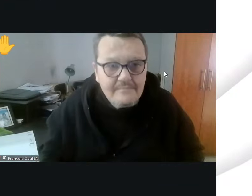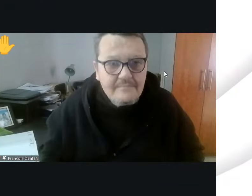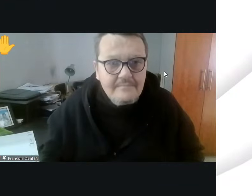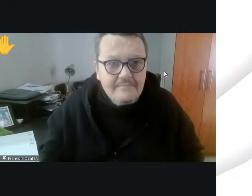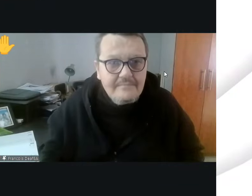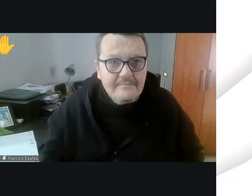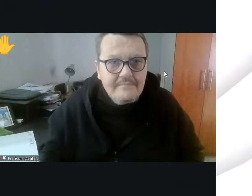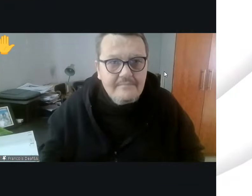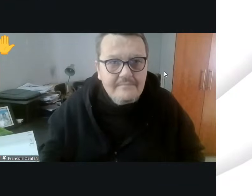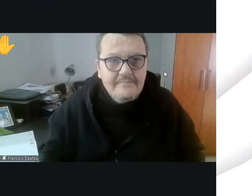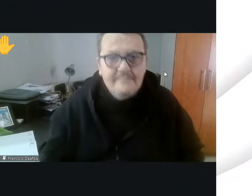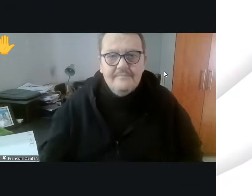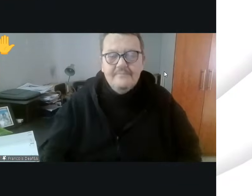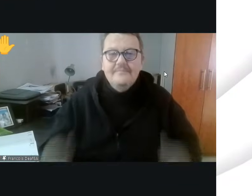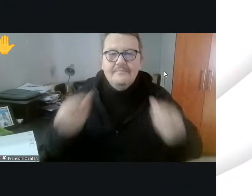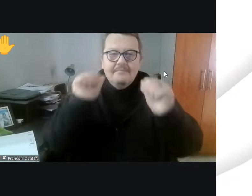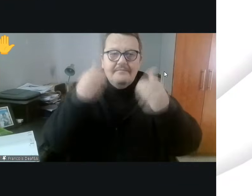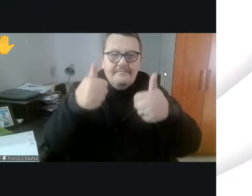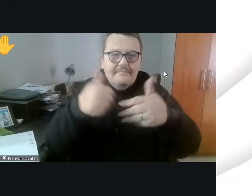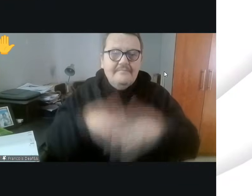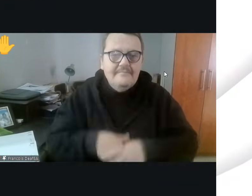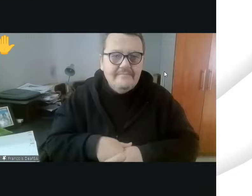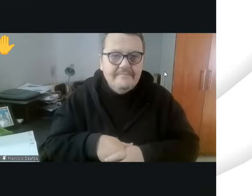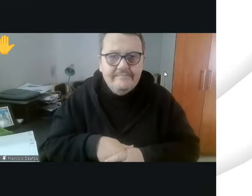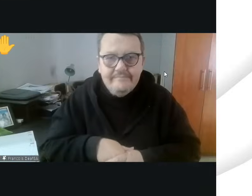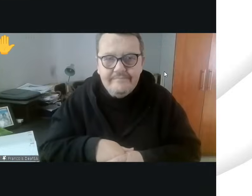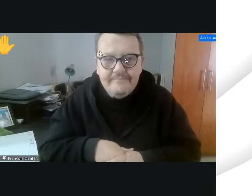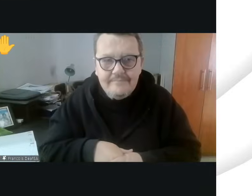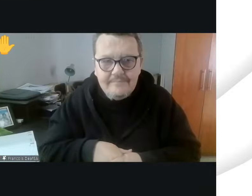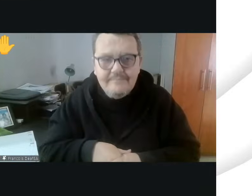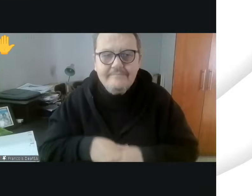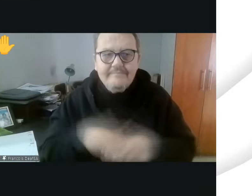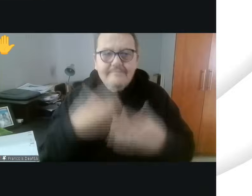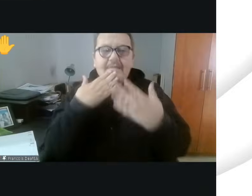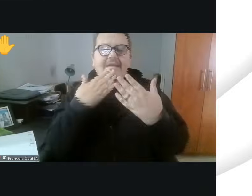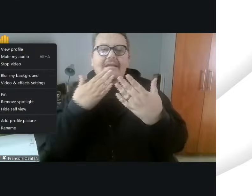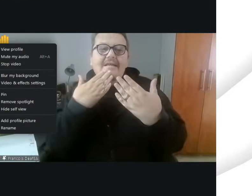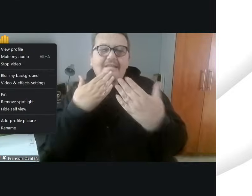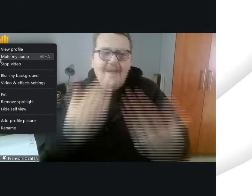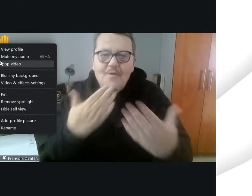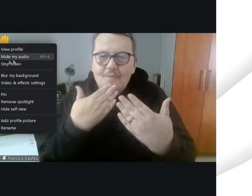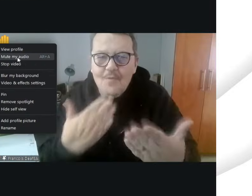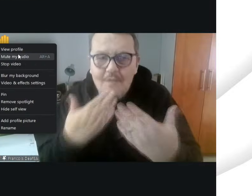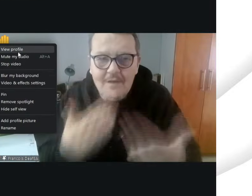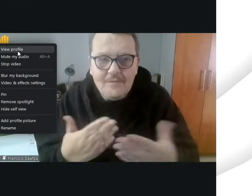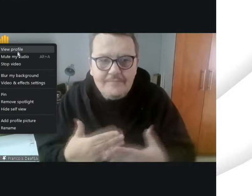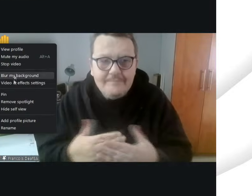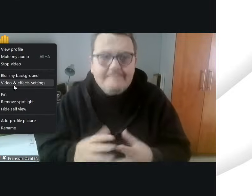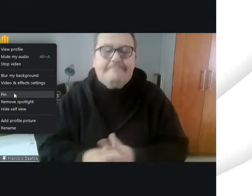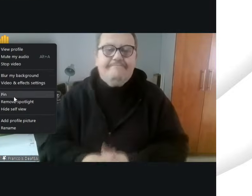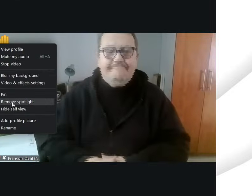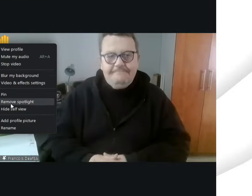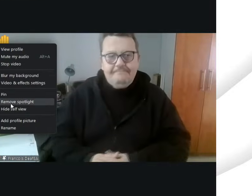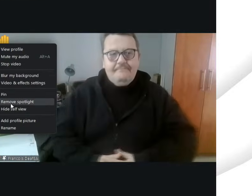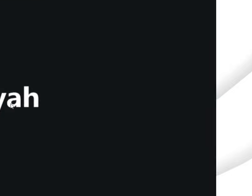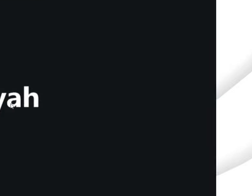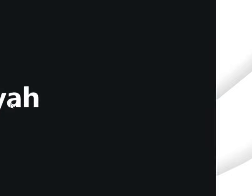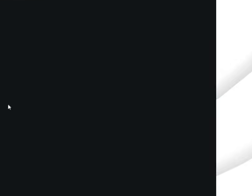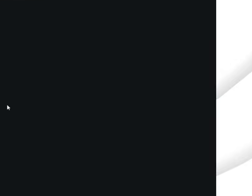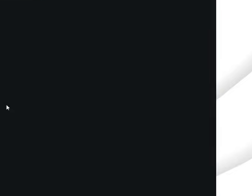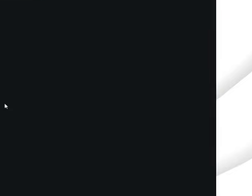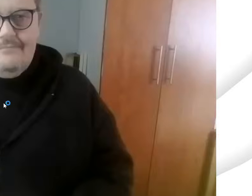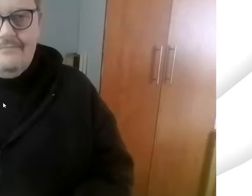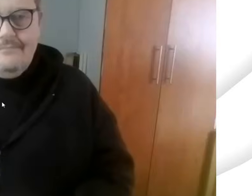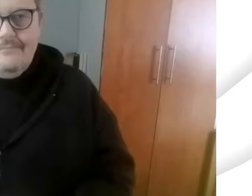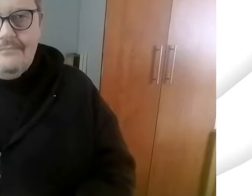Oh, we first have Francois, and then we will look at Emily. Francois, welcome. Can you just hold on for a moment? We are just trying to do